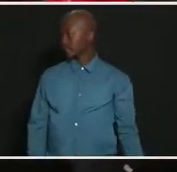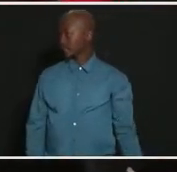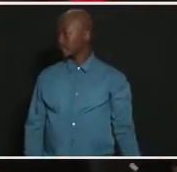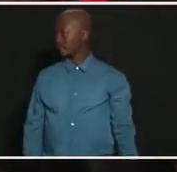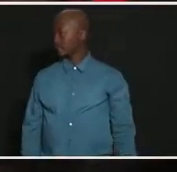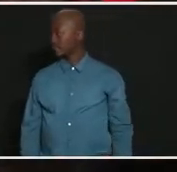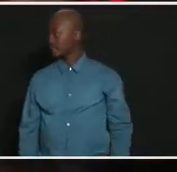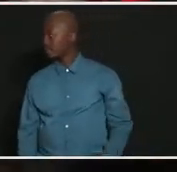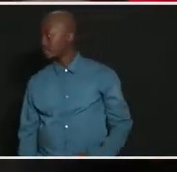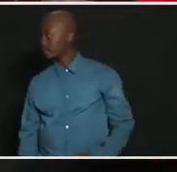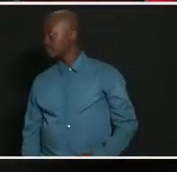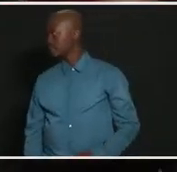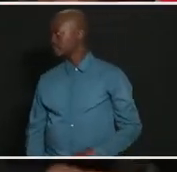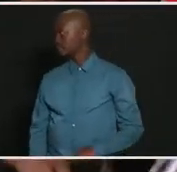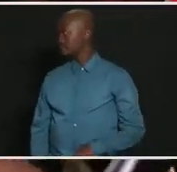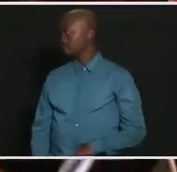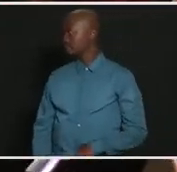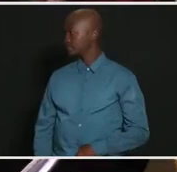thanks